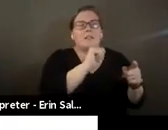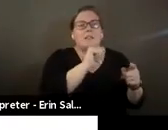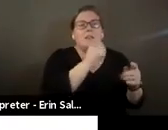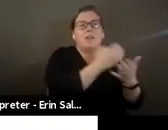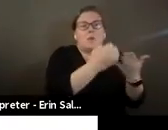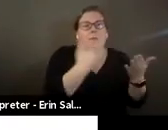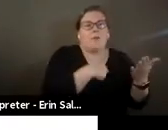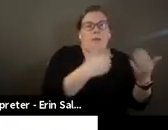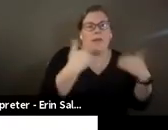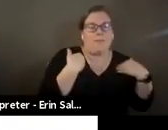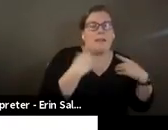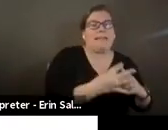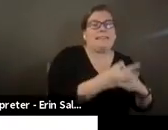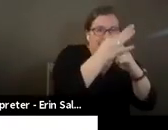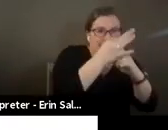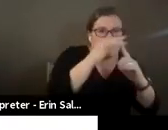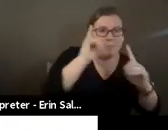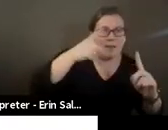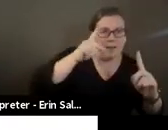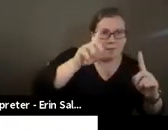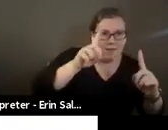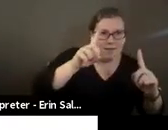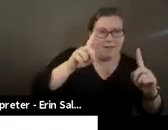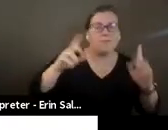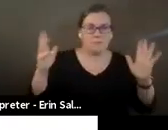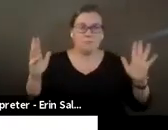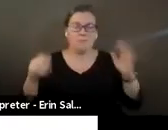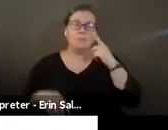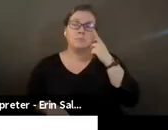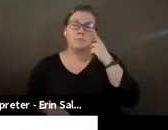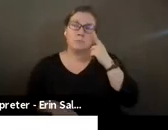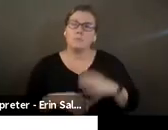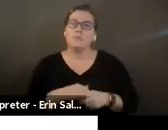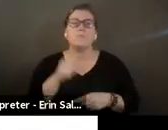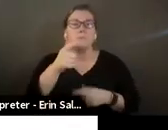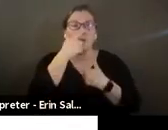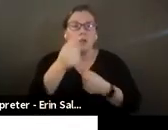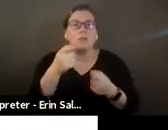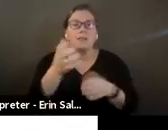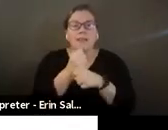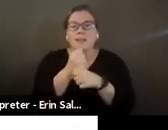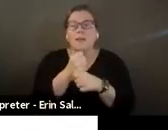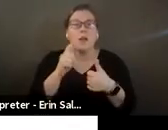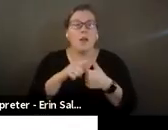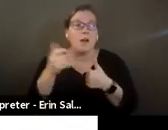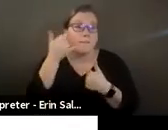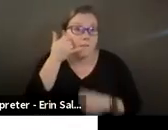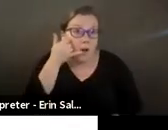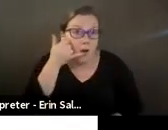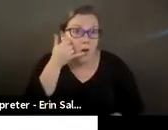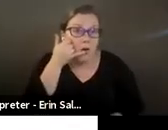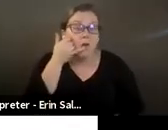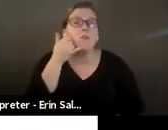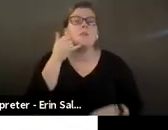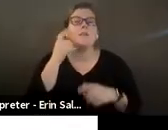distribute. So if you are interested in receiving, a phone from our program, you would